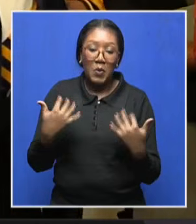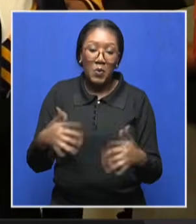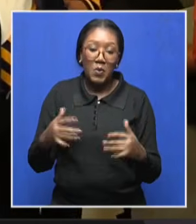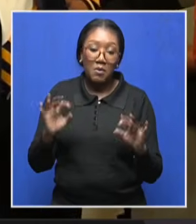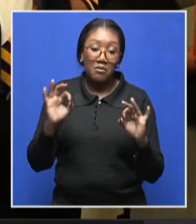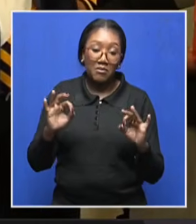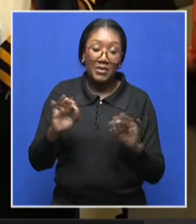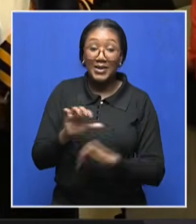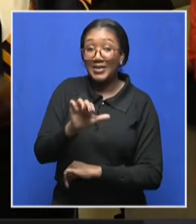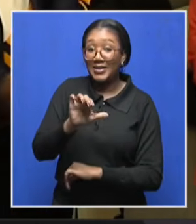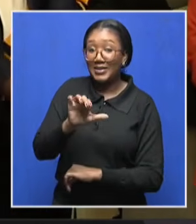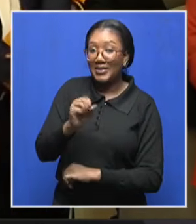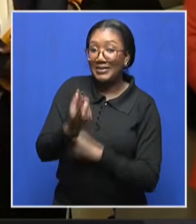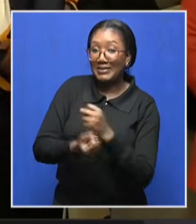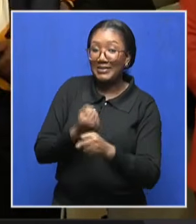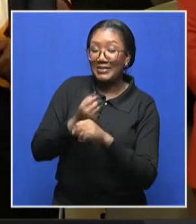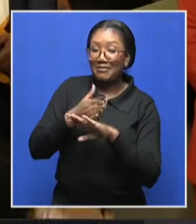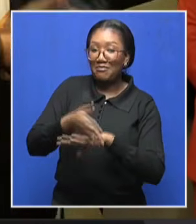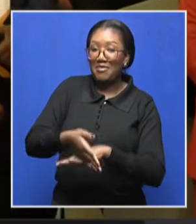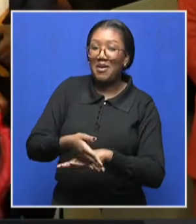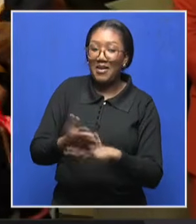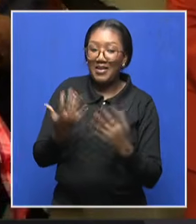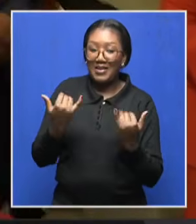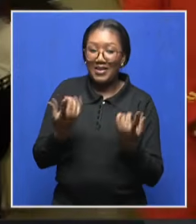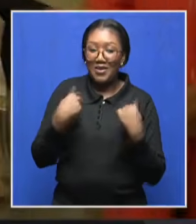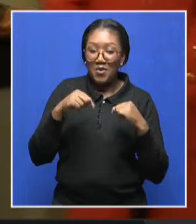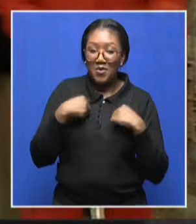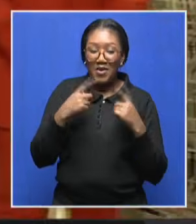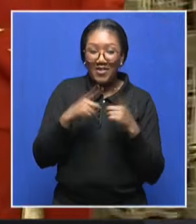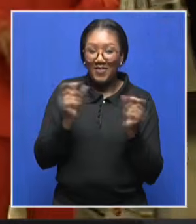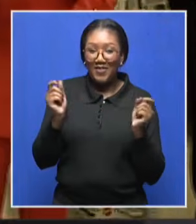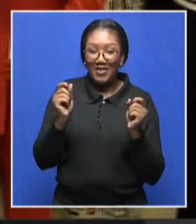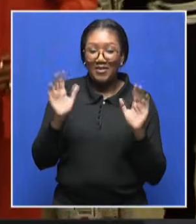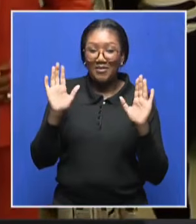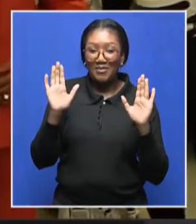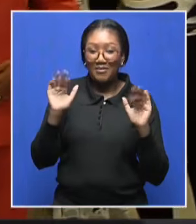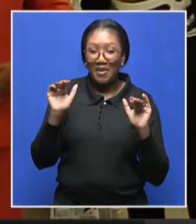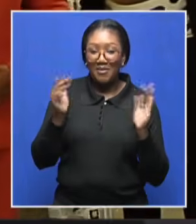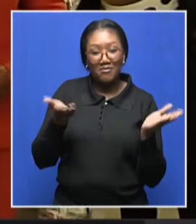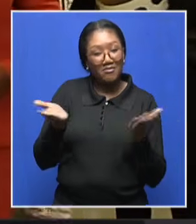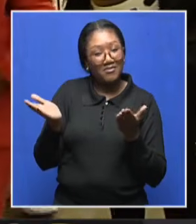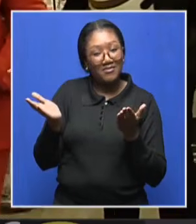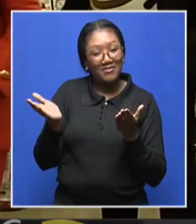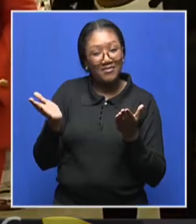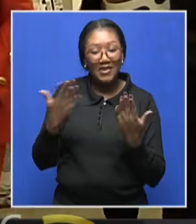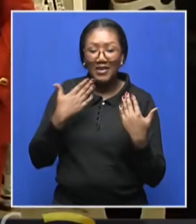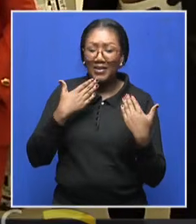here. So 60 years and counting is where we leave it. From all of us here, it's back to you in studio.